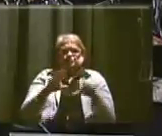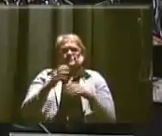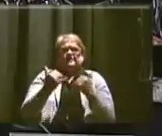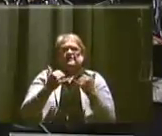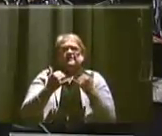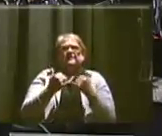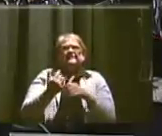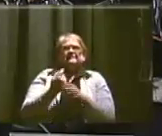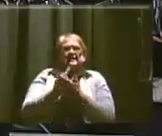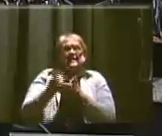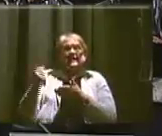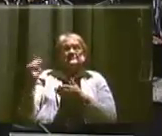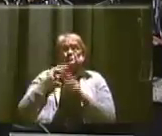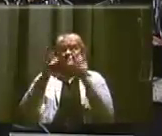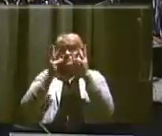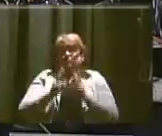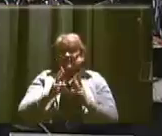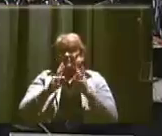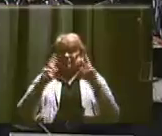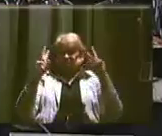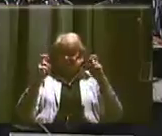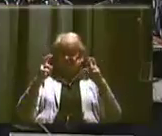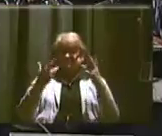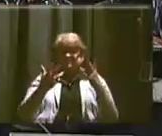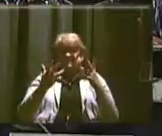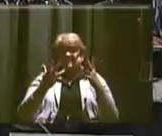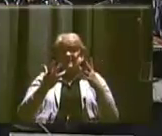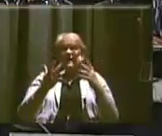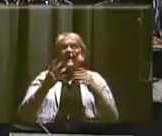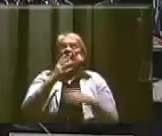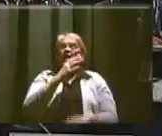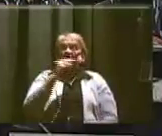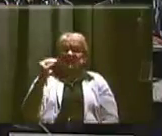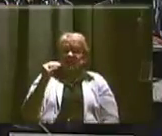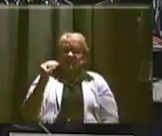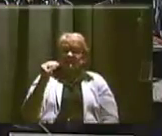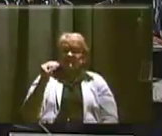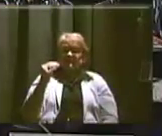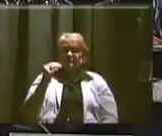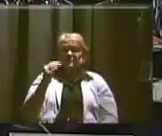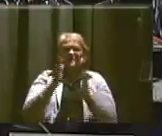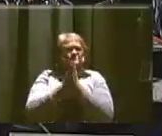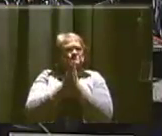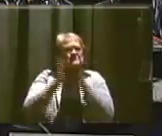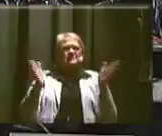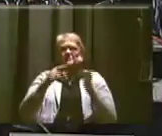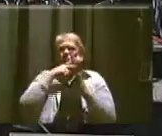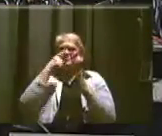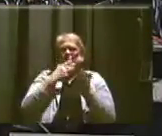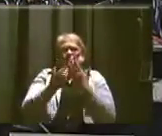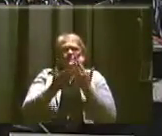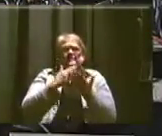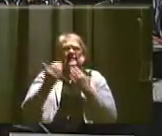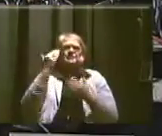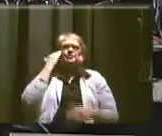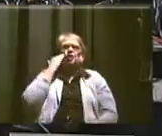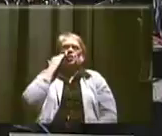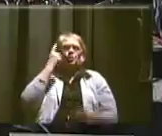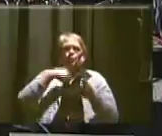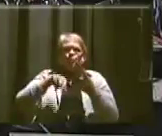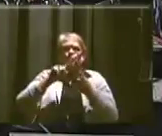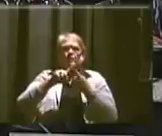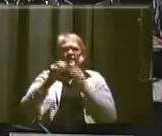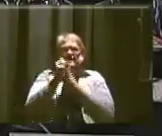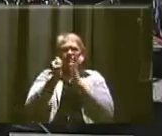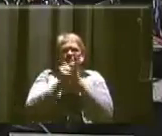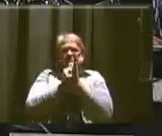week's weather issues, that the and also the fact that the general public may not be aware of when our agenda